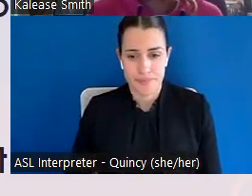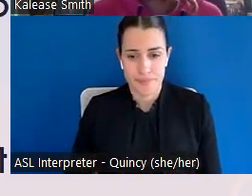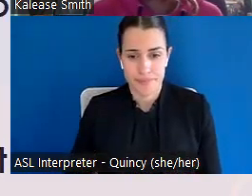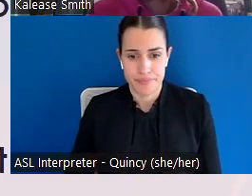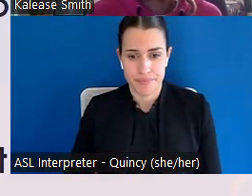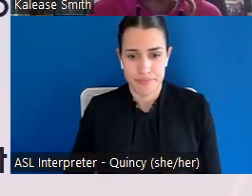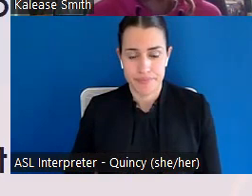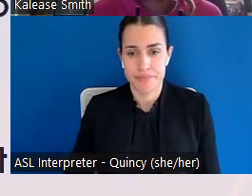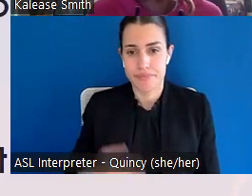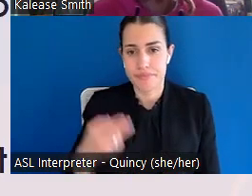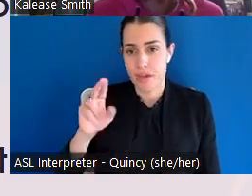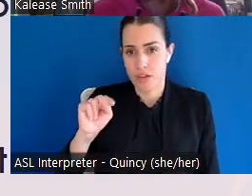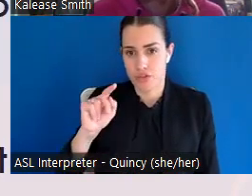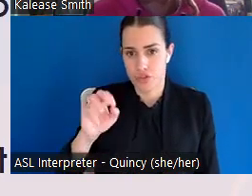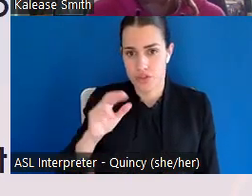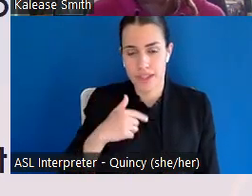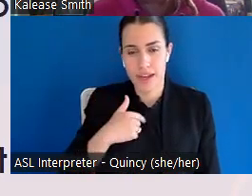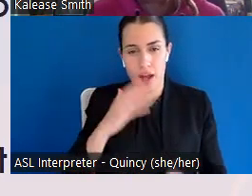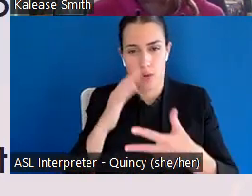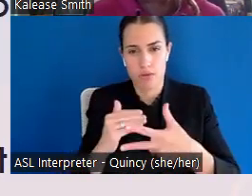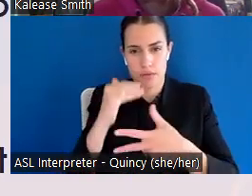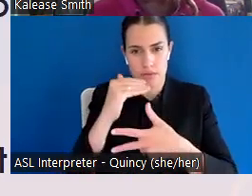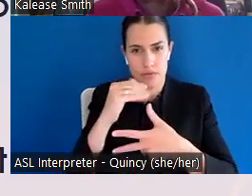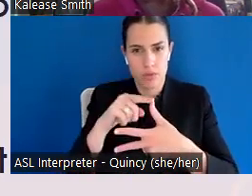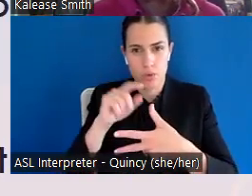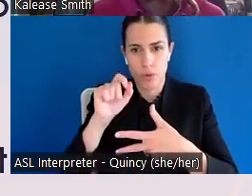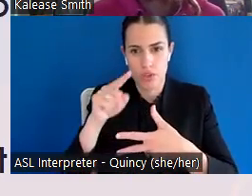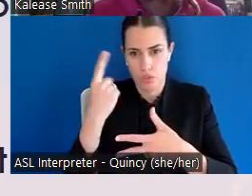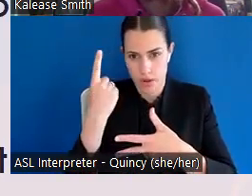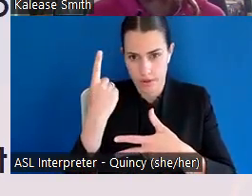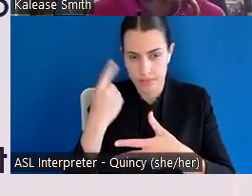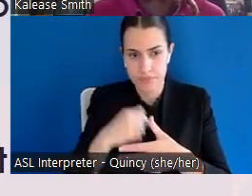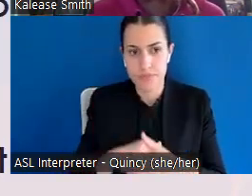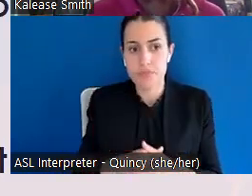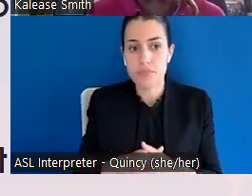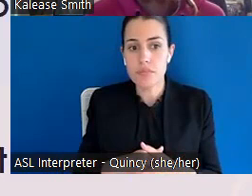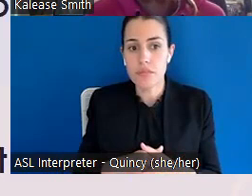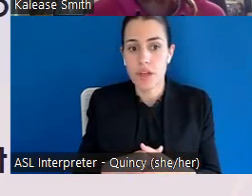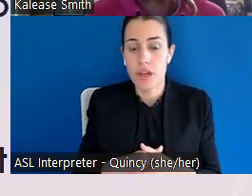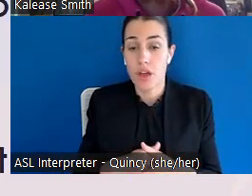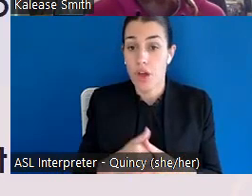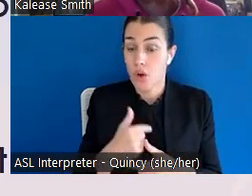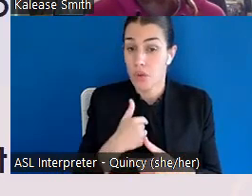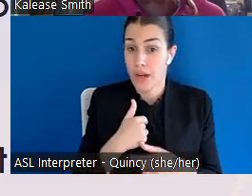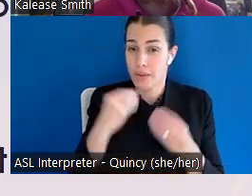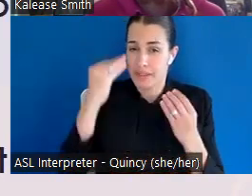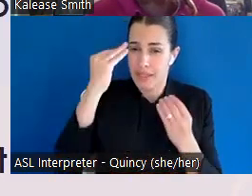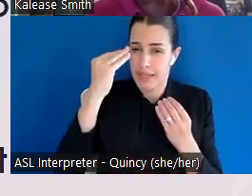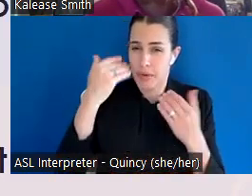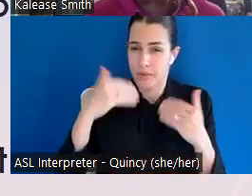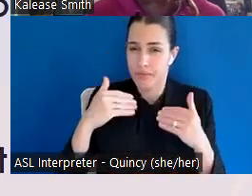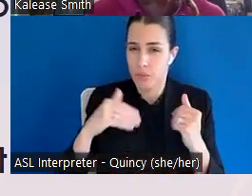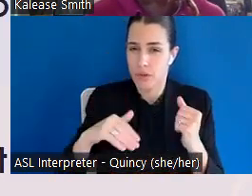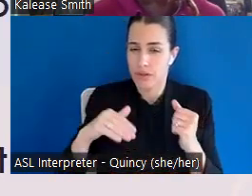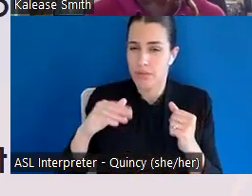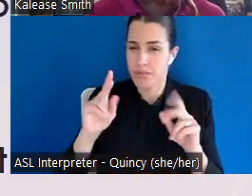I can try to answer question 1 a little bit more deeper. And so when I was kind of thinking about when he had raised up some of those